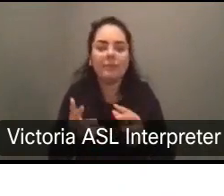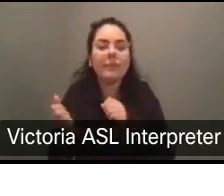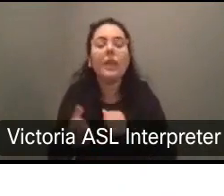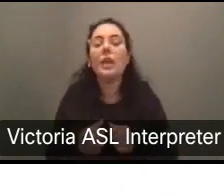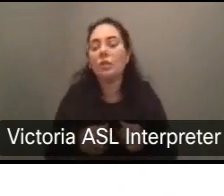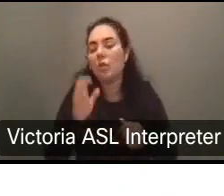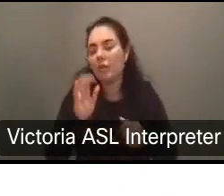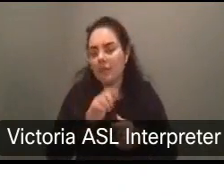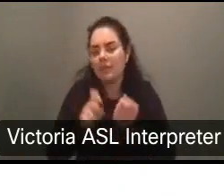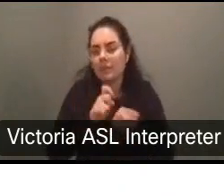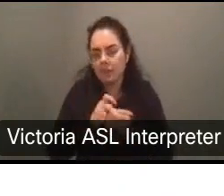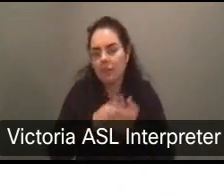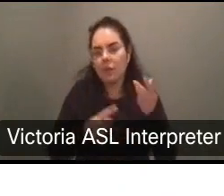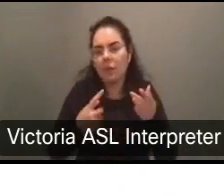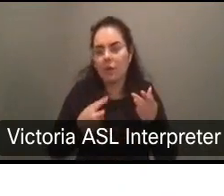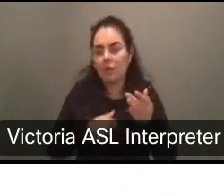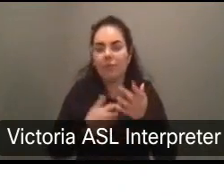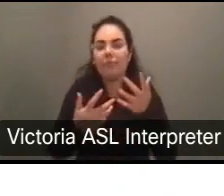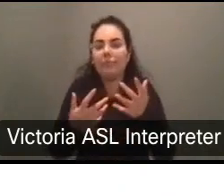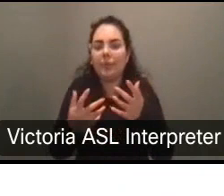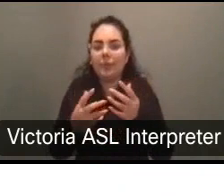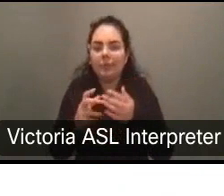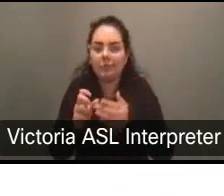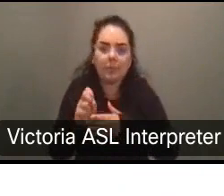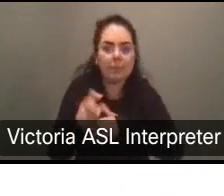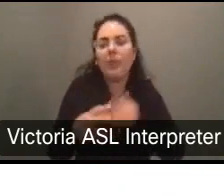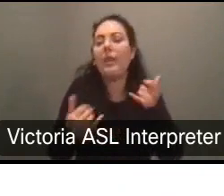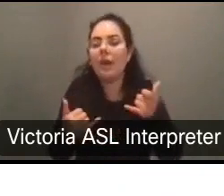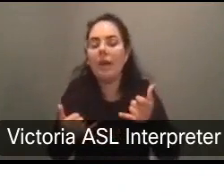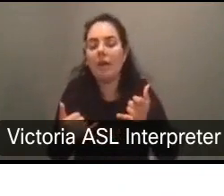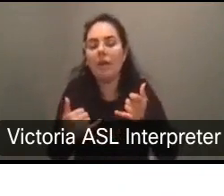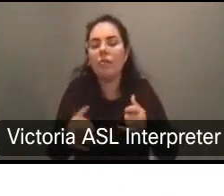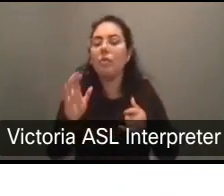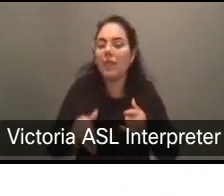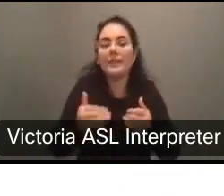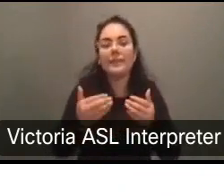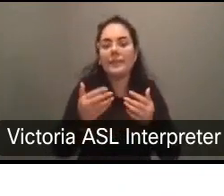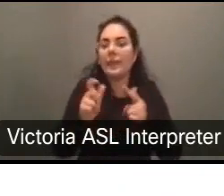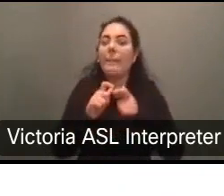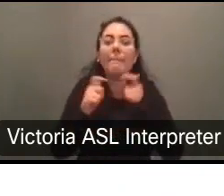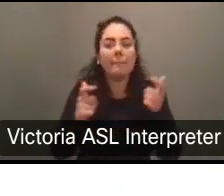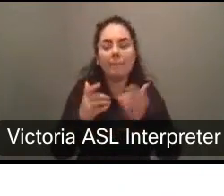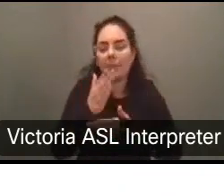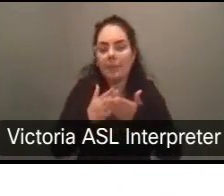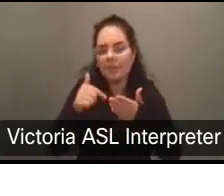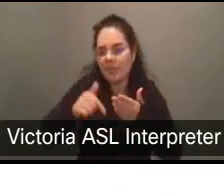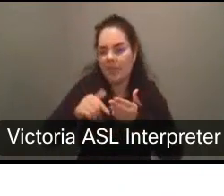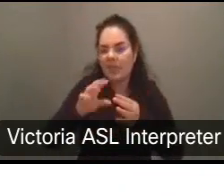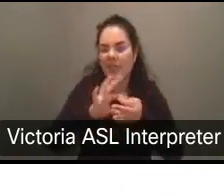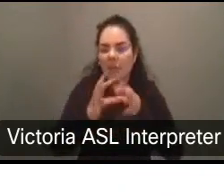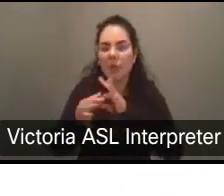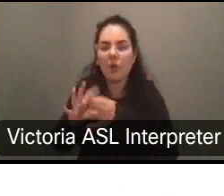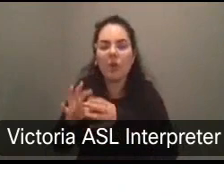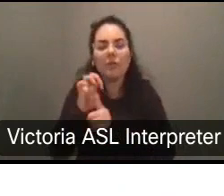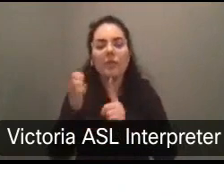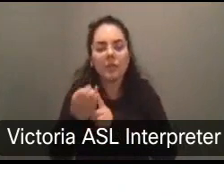that's exactly what we're pushing out, and that was a big piece of this network environment that we've been working with Cisco on